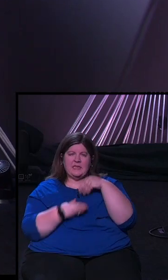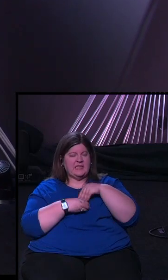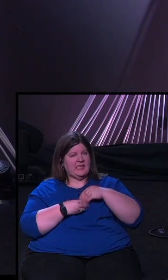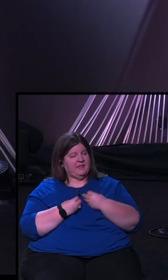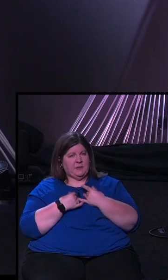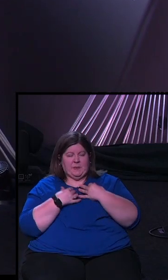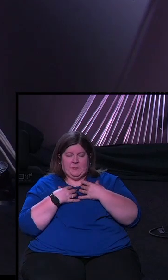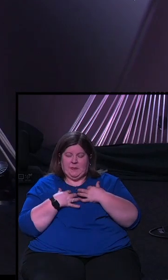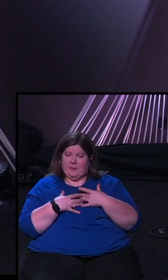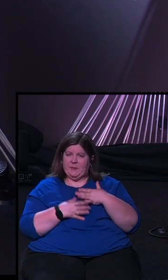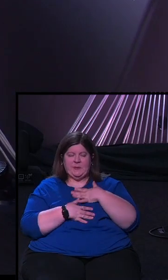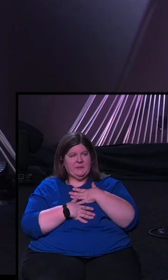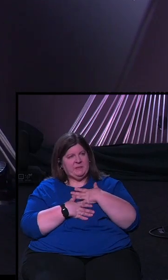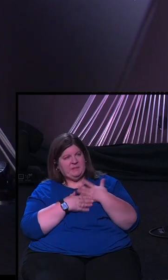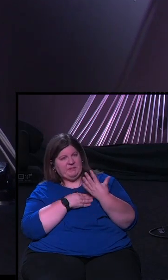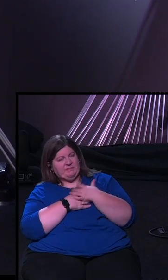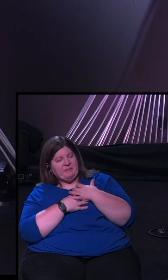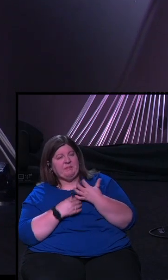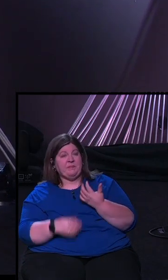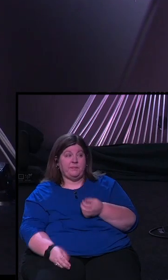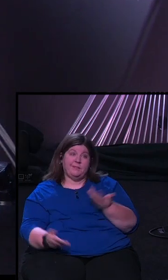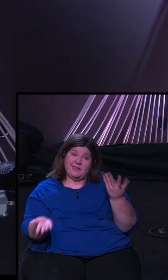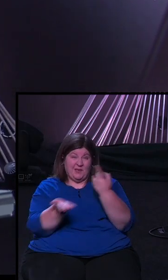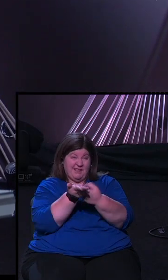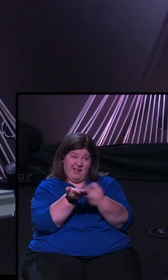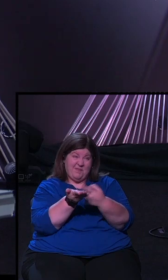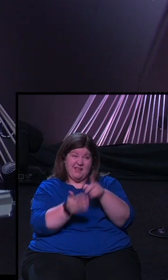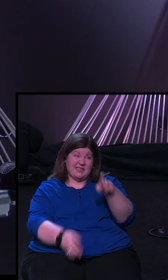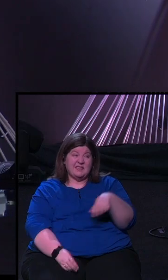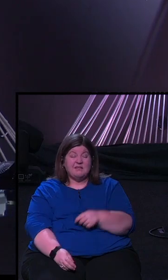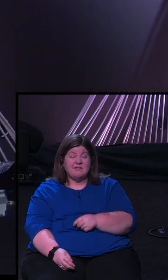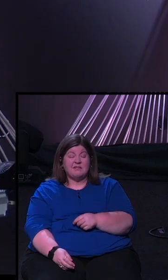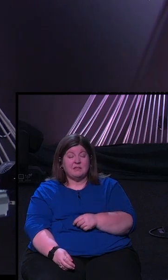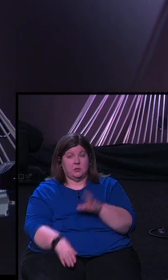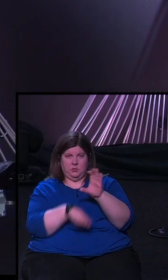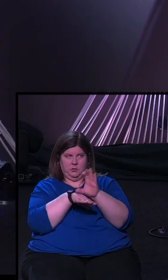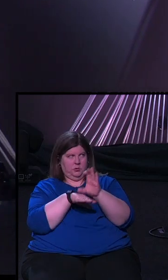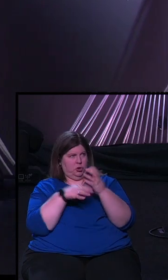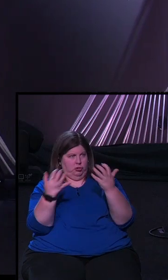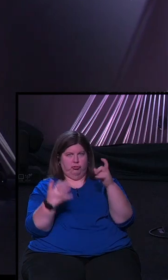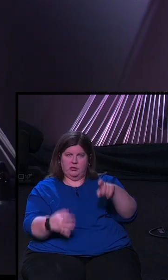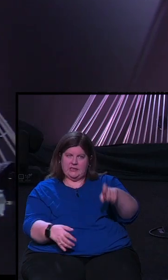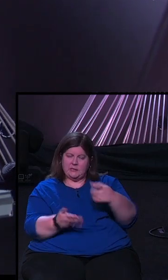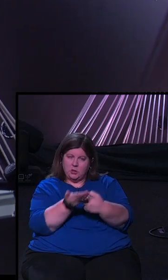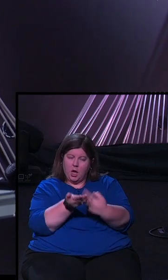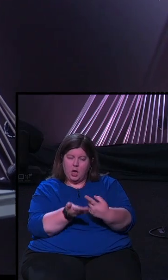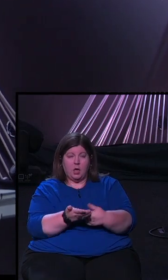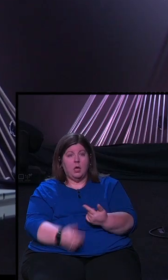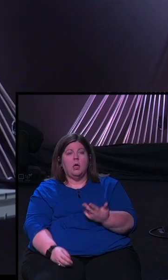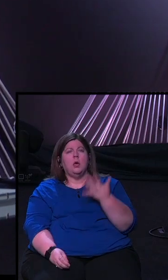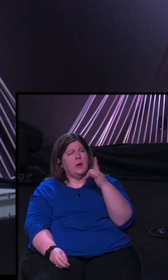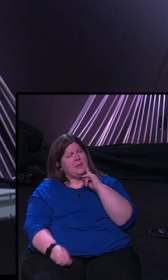us. That's why we need to talk about it. We need to talk about it in the church. Money does something weird to the